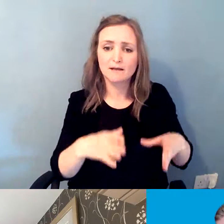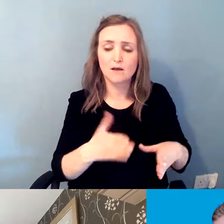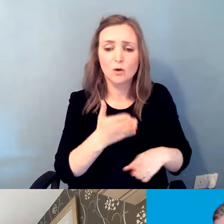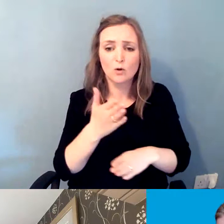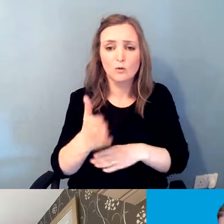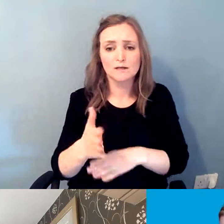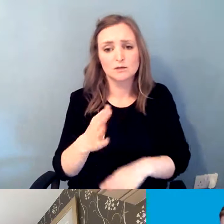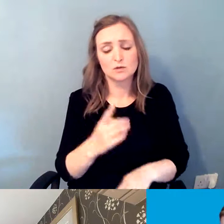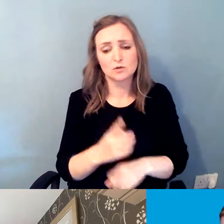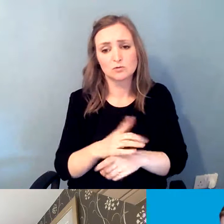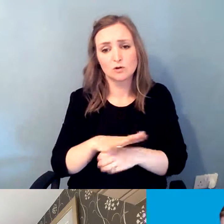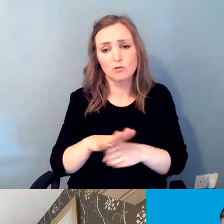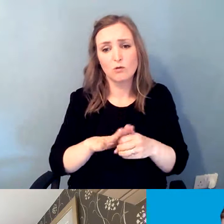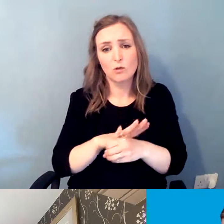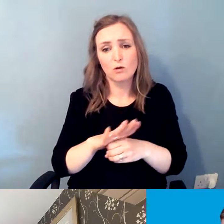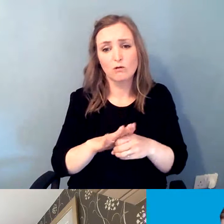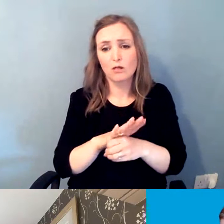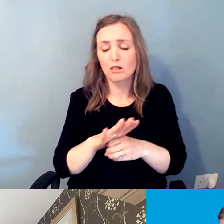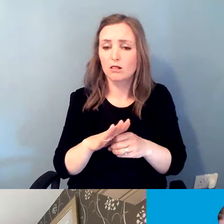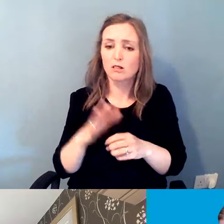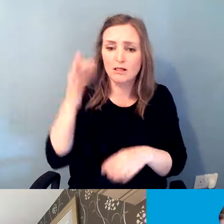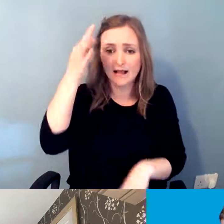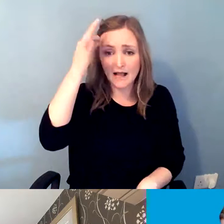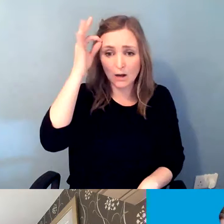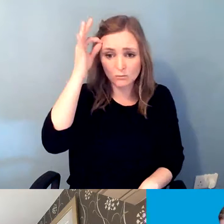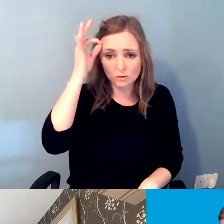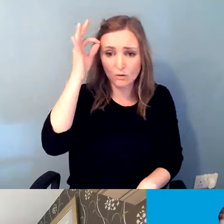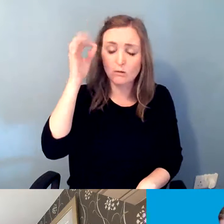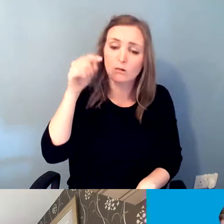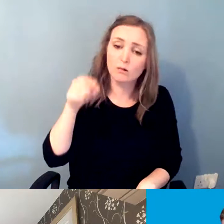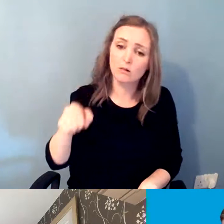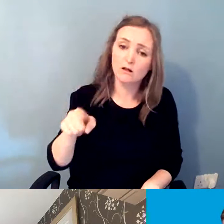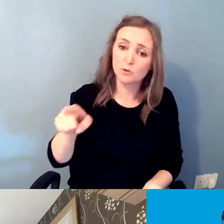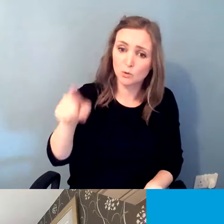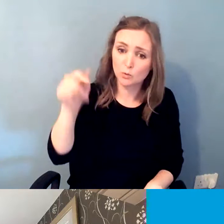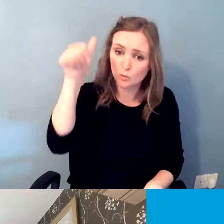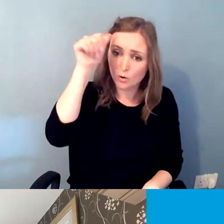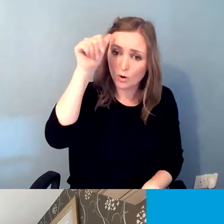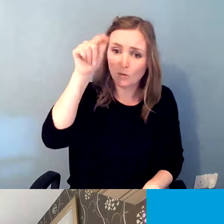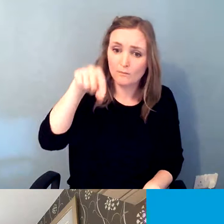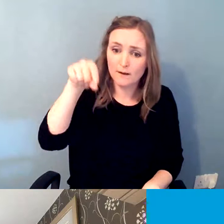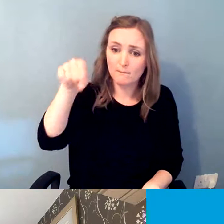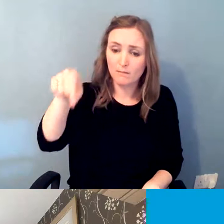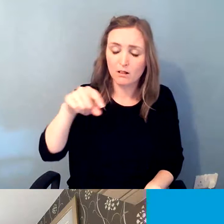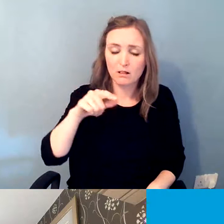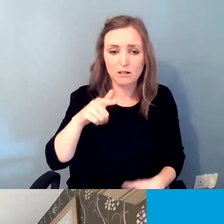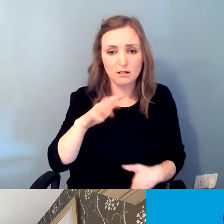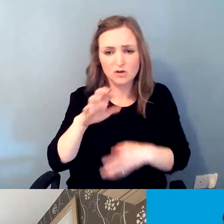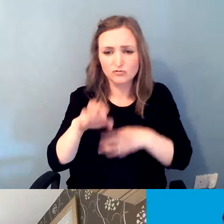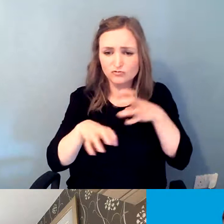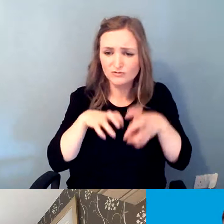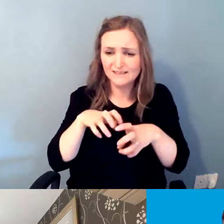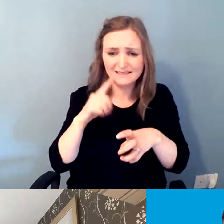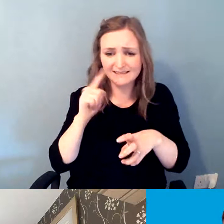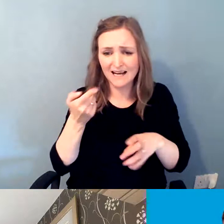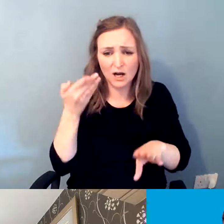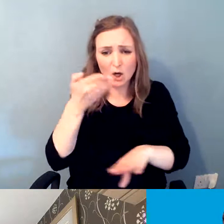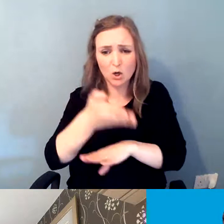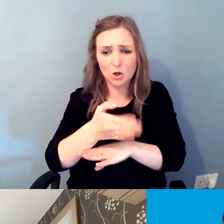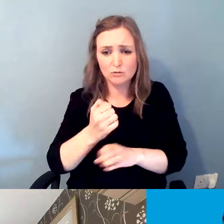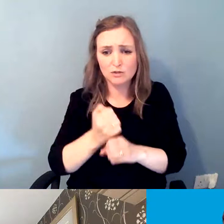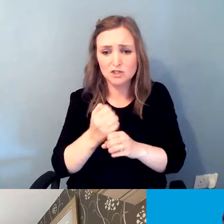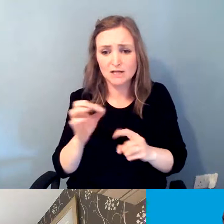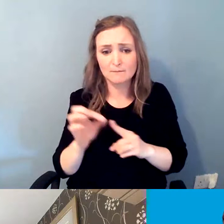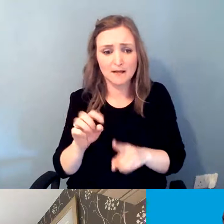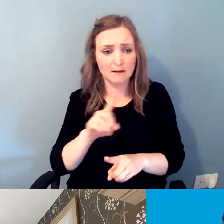mean, our plea to our community is, you know, if you know of people who are struggling to access their GP because of